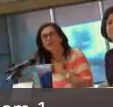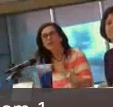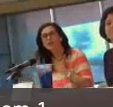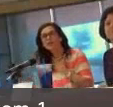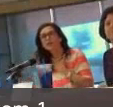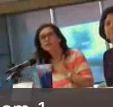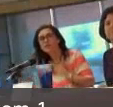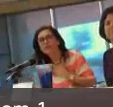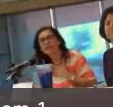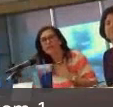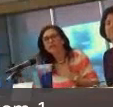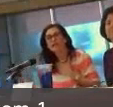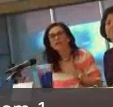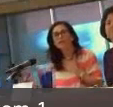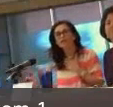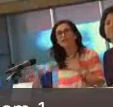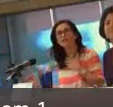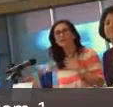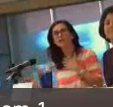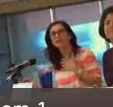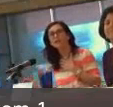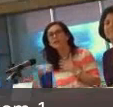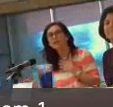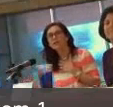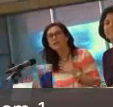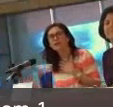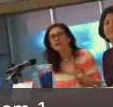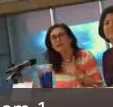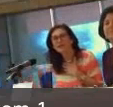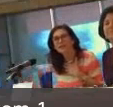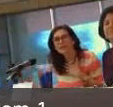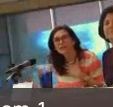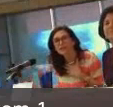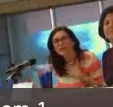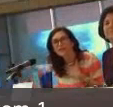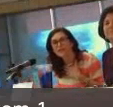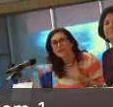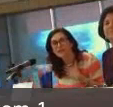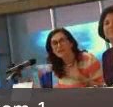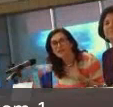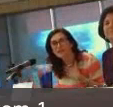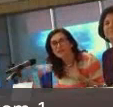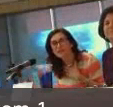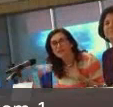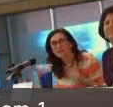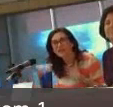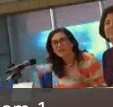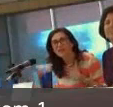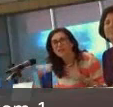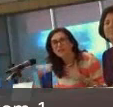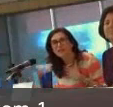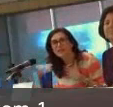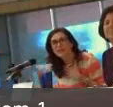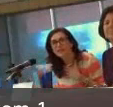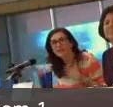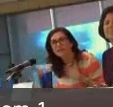well. Commissioner Meal. My name is David Meal. I'm from Pima County, and I'm one of the Republican commissioners, appointed